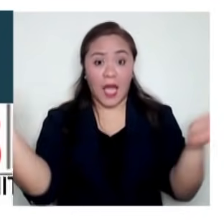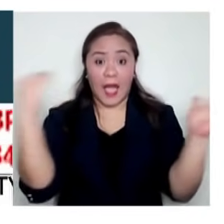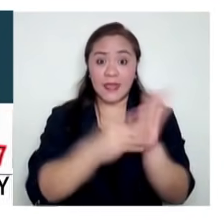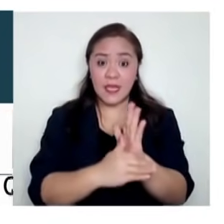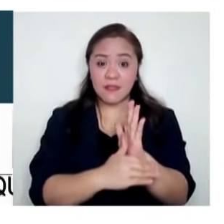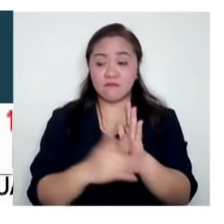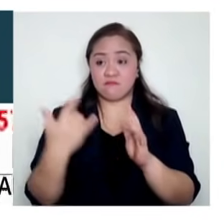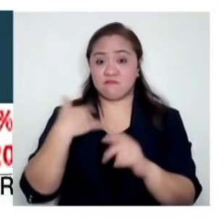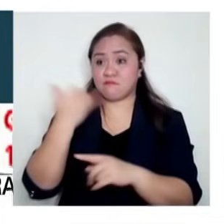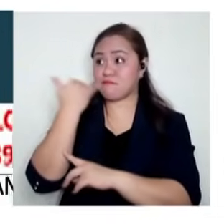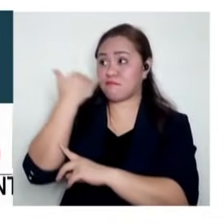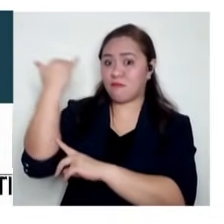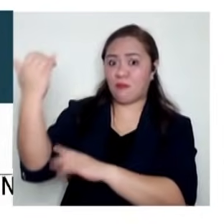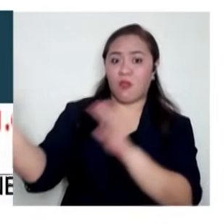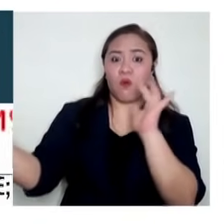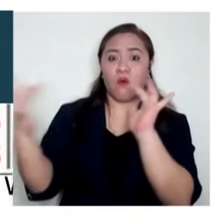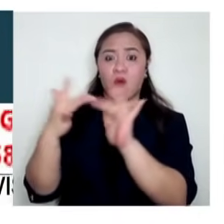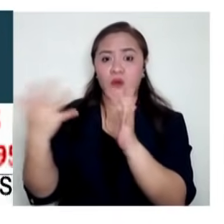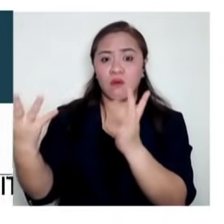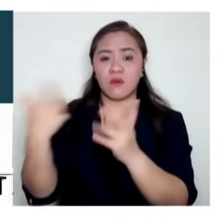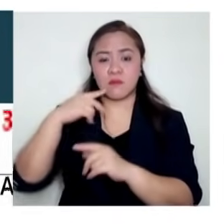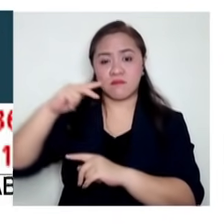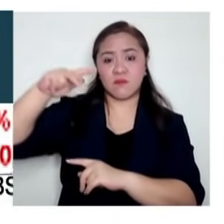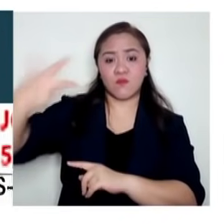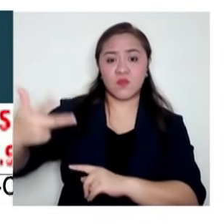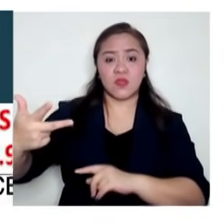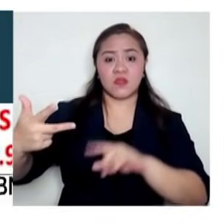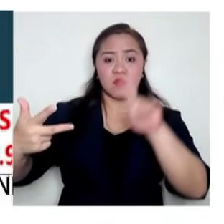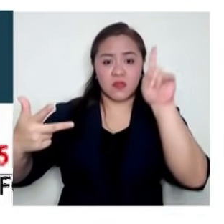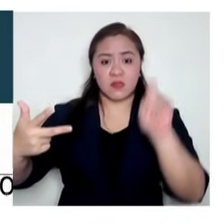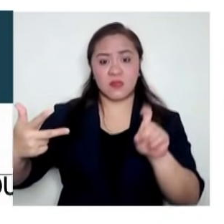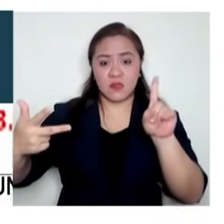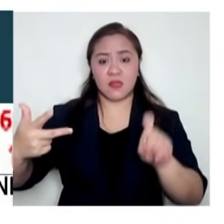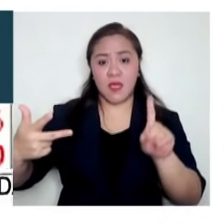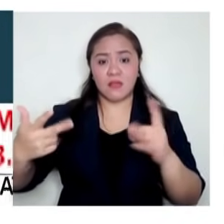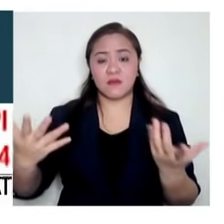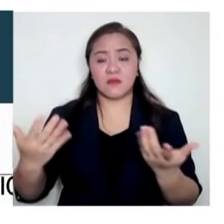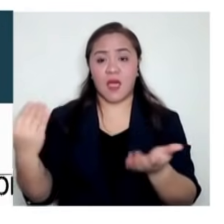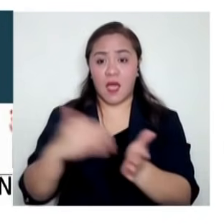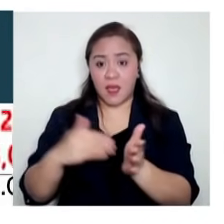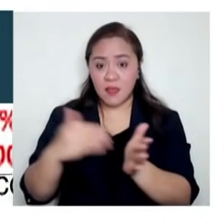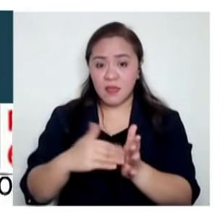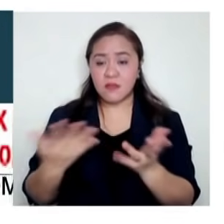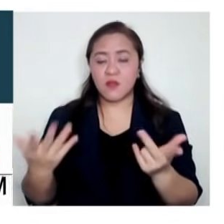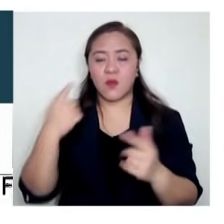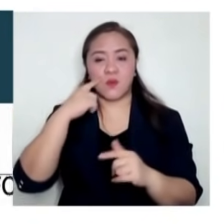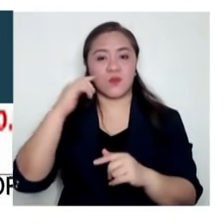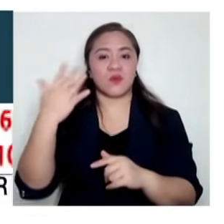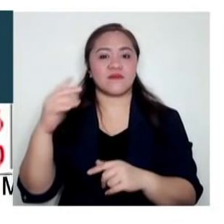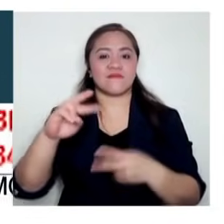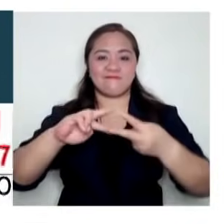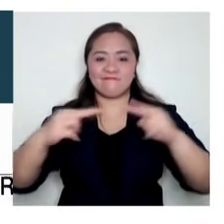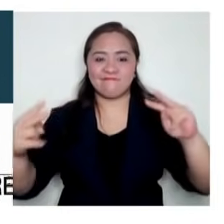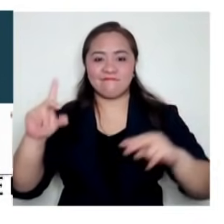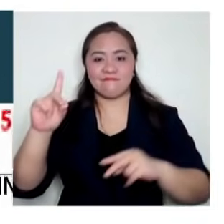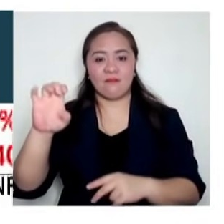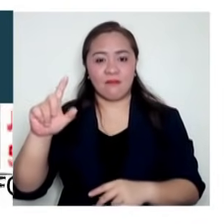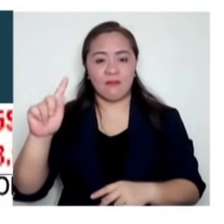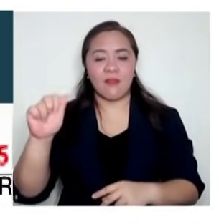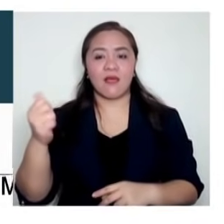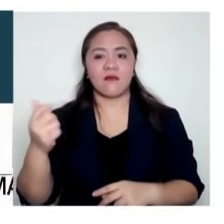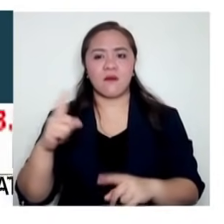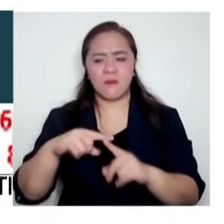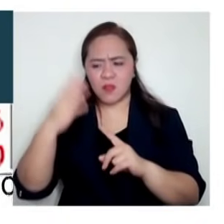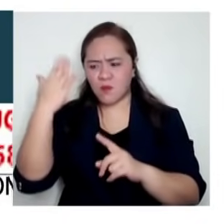test because after genome sequencing, they turned out to be positive with the Delta variant, but they were already negative.